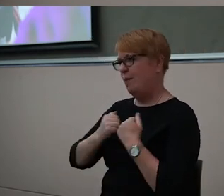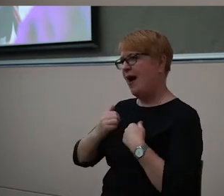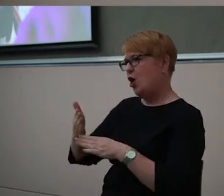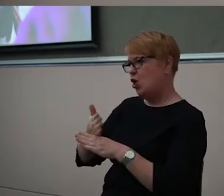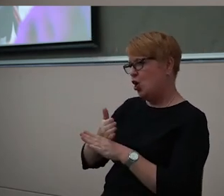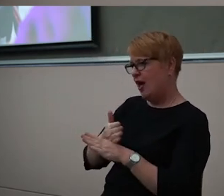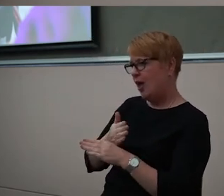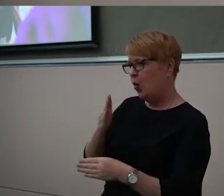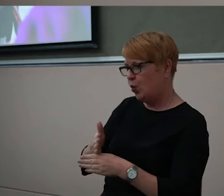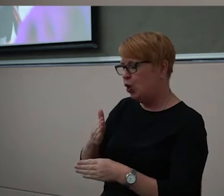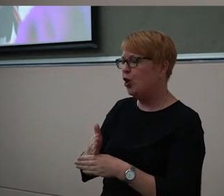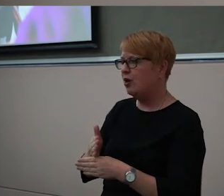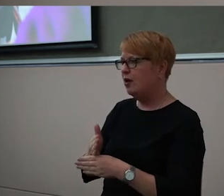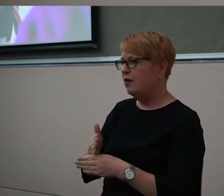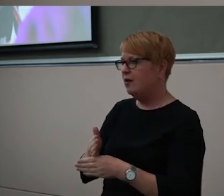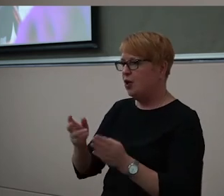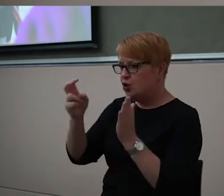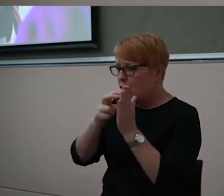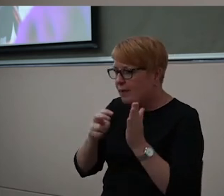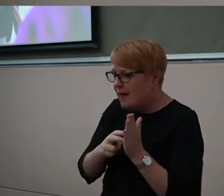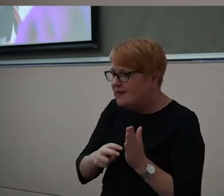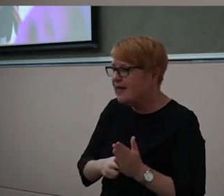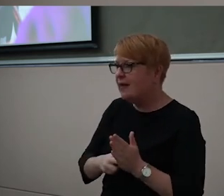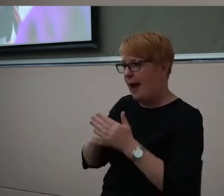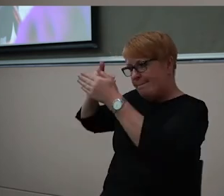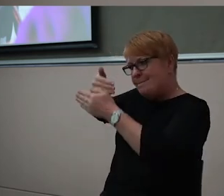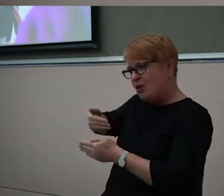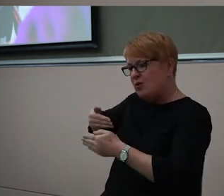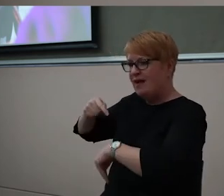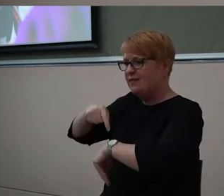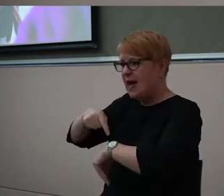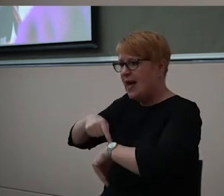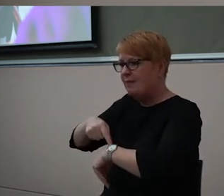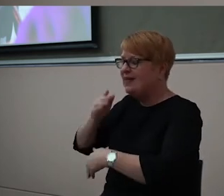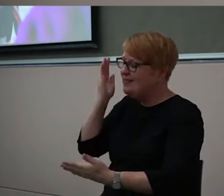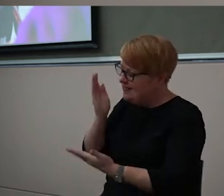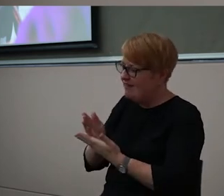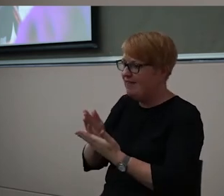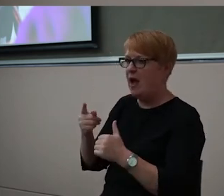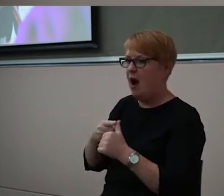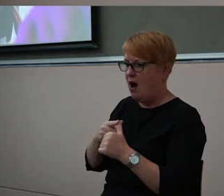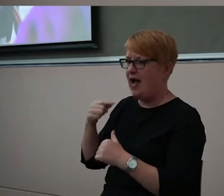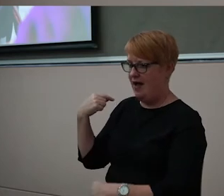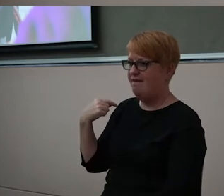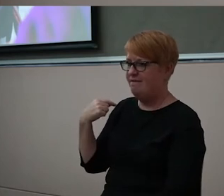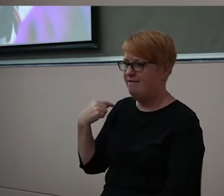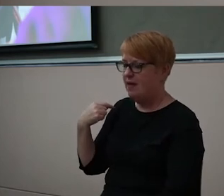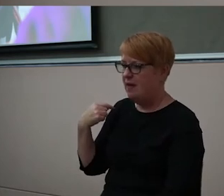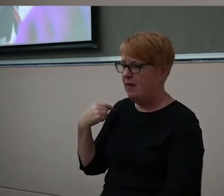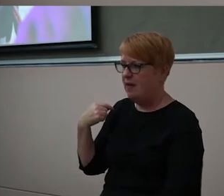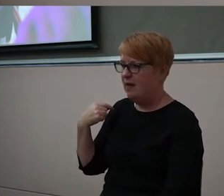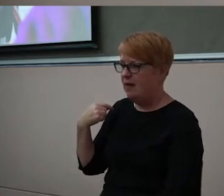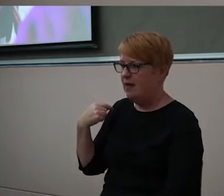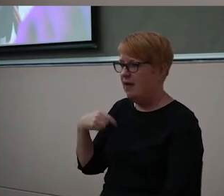these two individuals who are talking about the music industry and like not deciding to not be, one of them kind